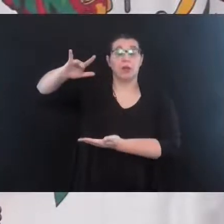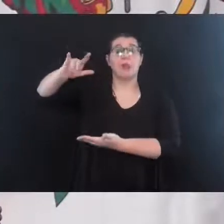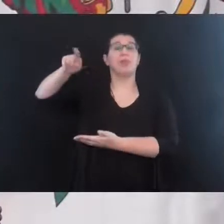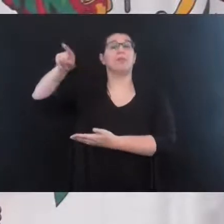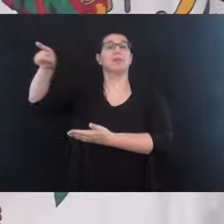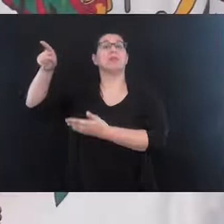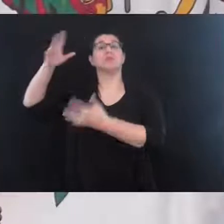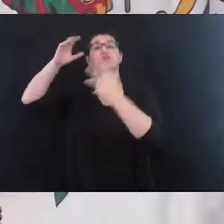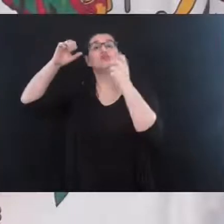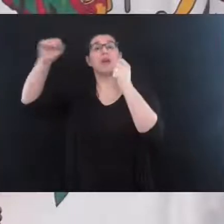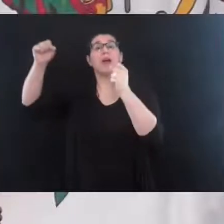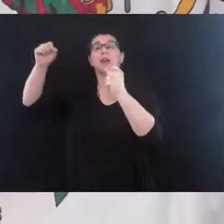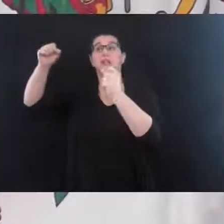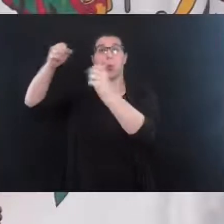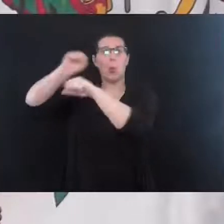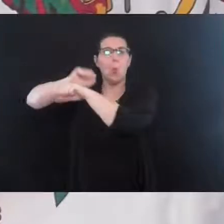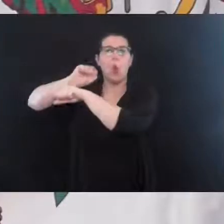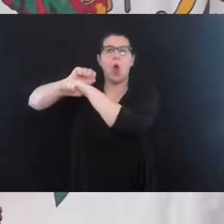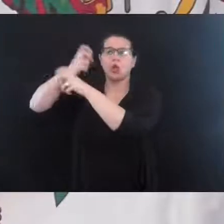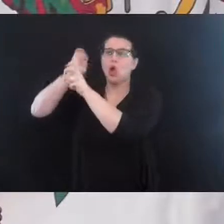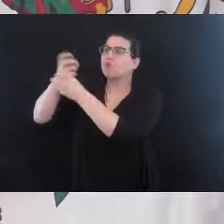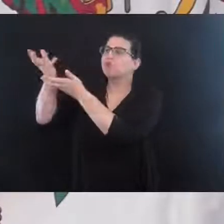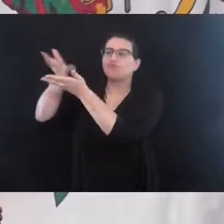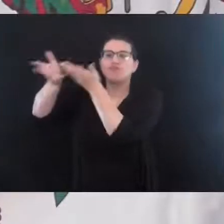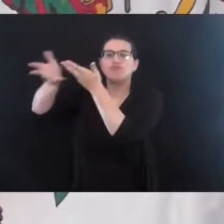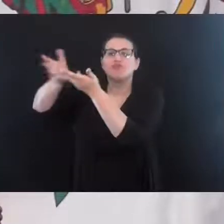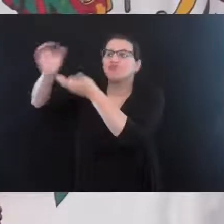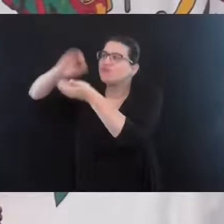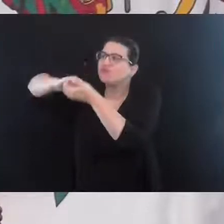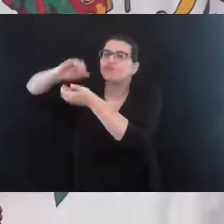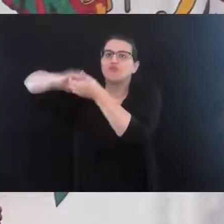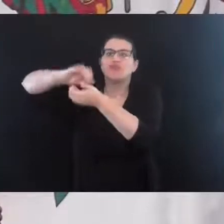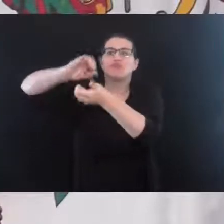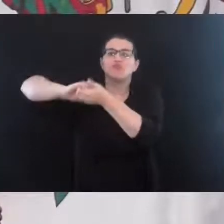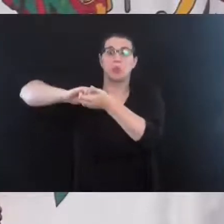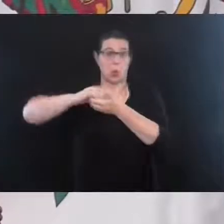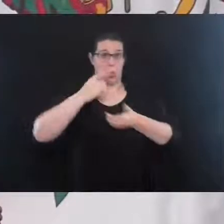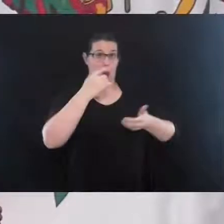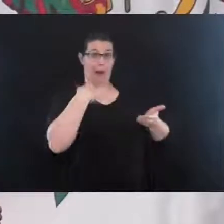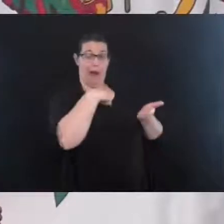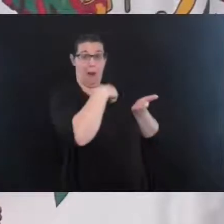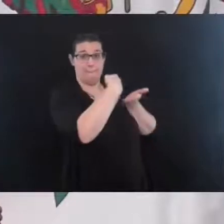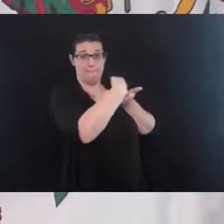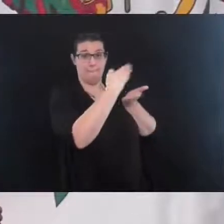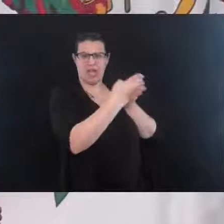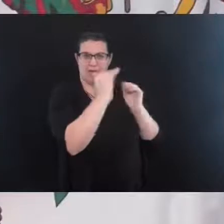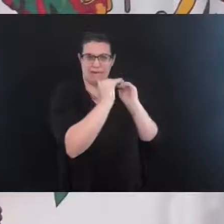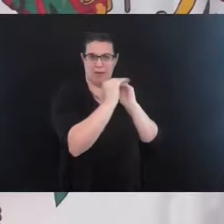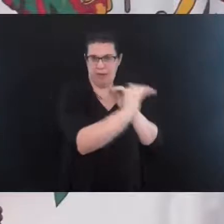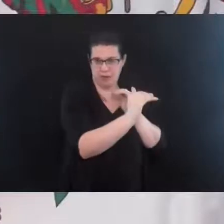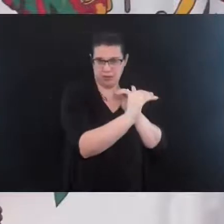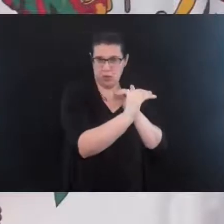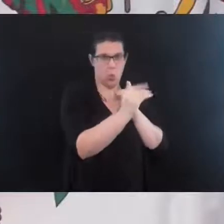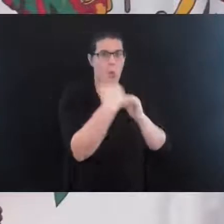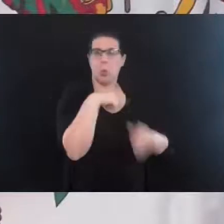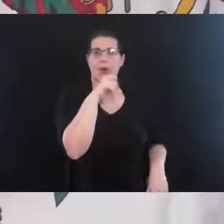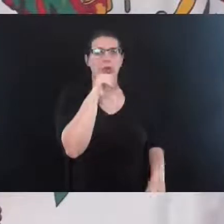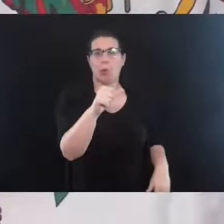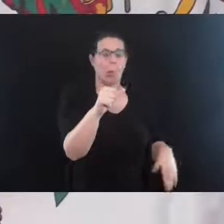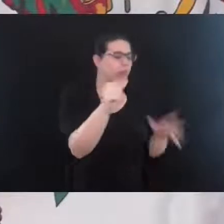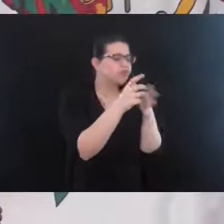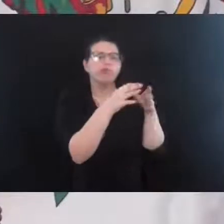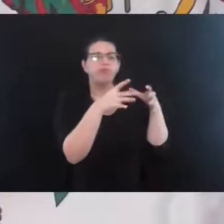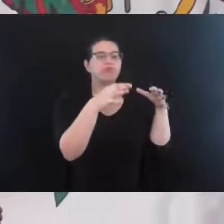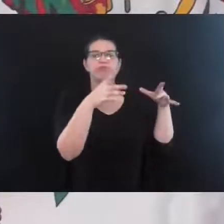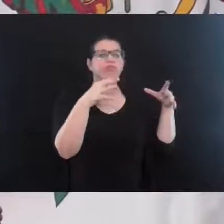We work hand in hand. We absolutely keep a flat budget. We do not grow and let government just